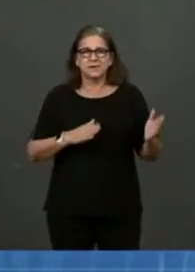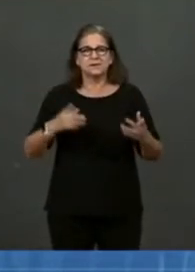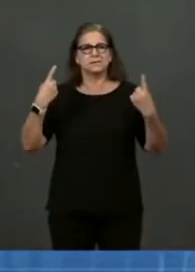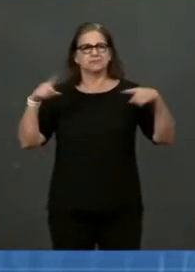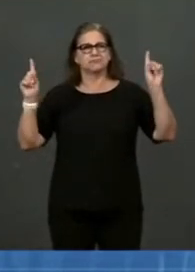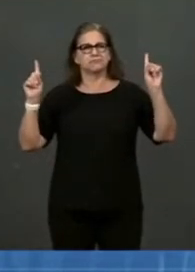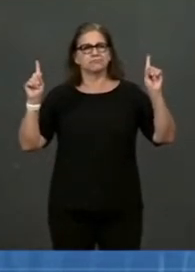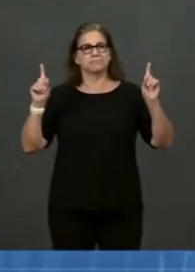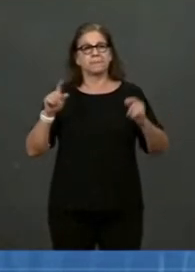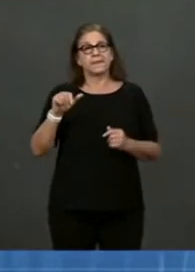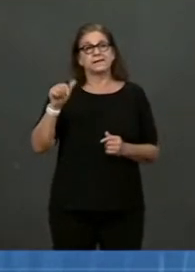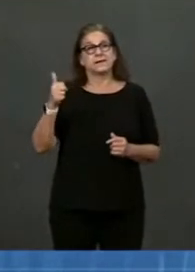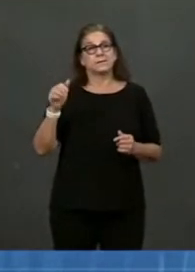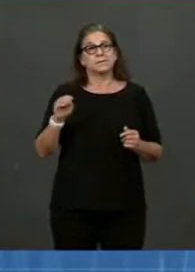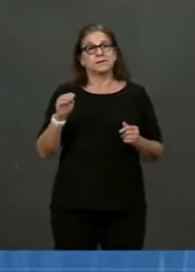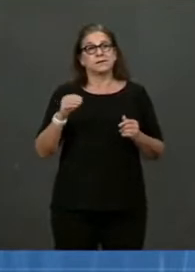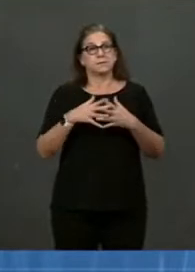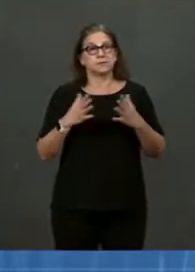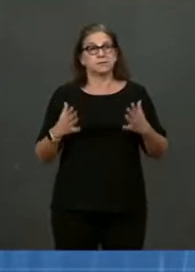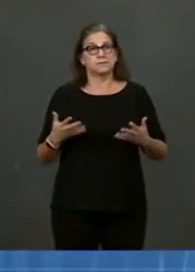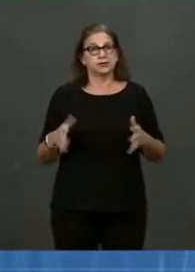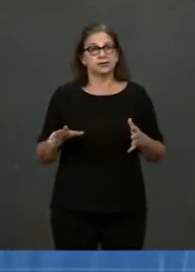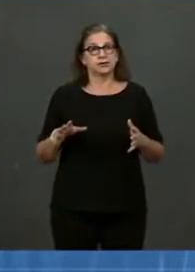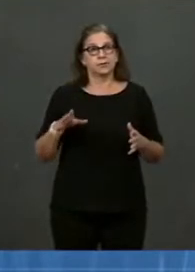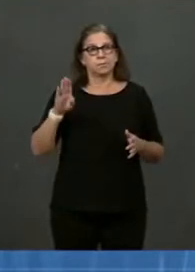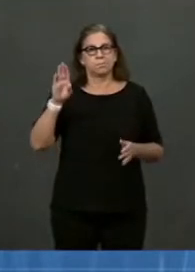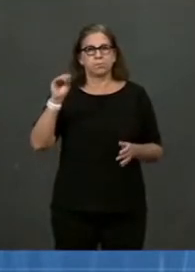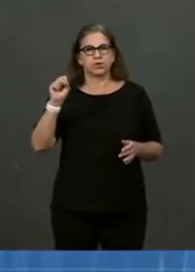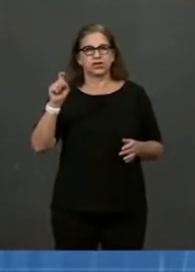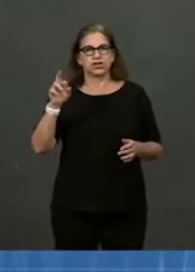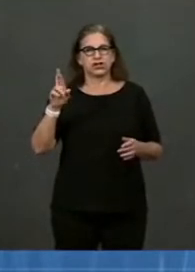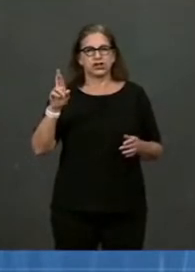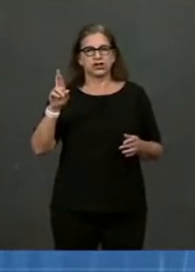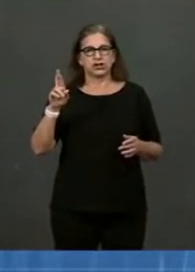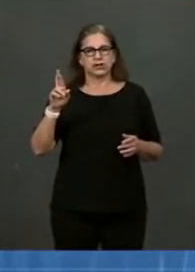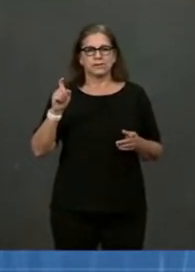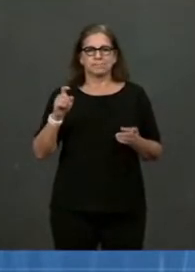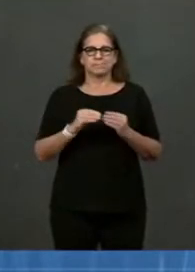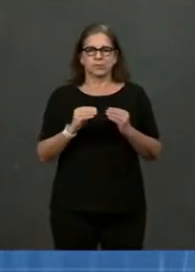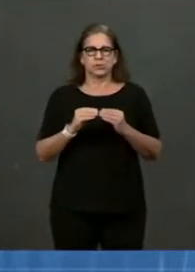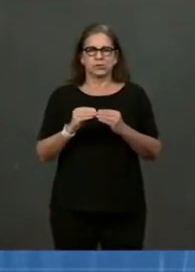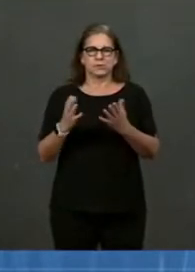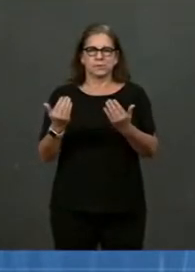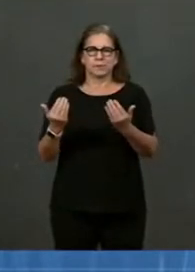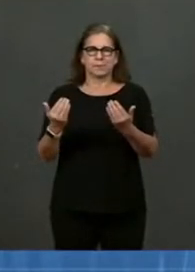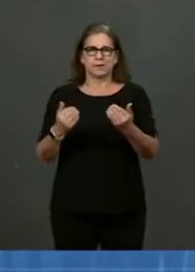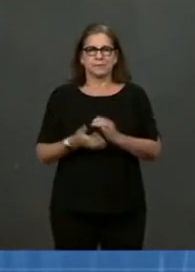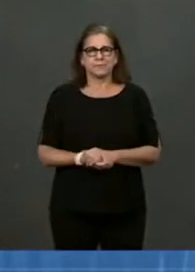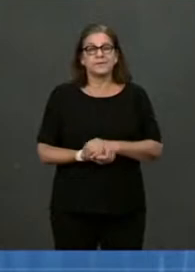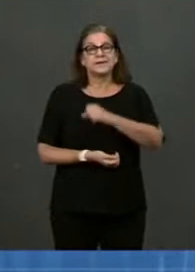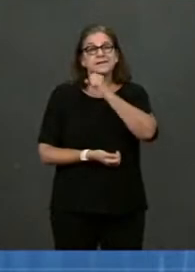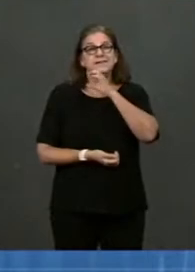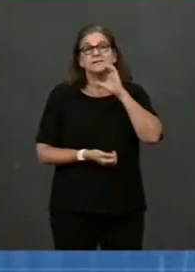shot. Over 40% of eligible seniors, those most at risk, have gotten their third